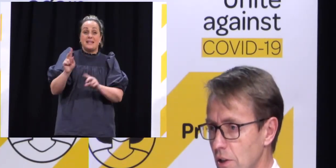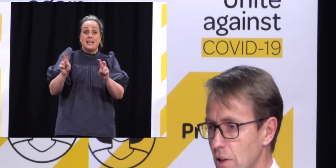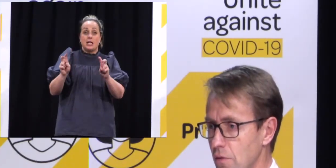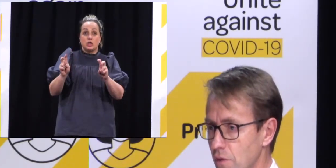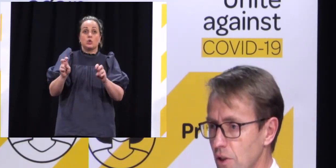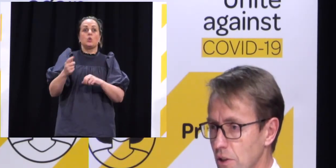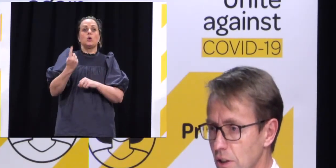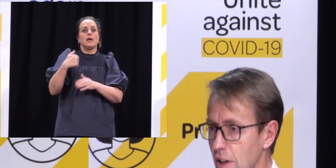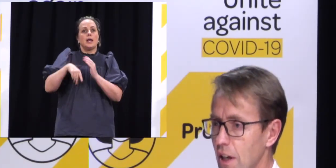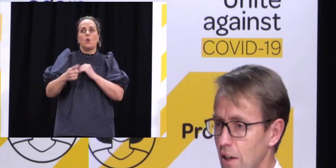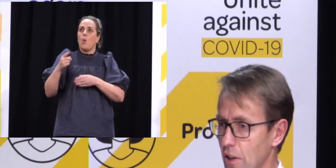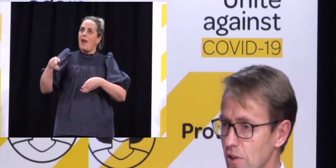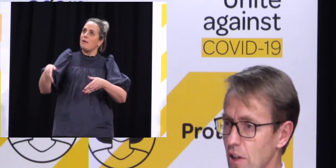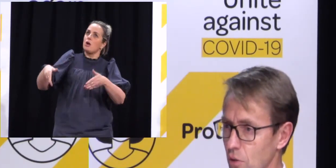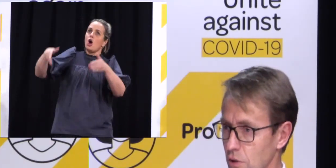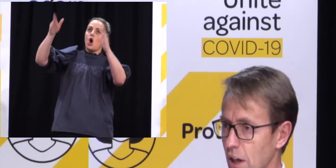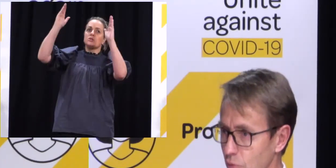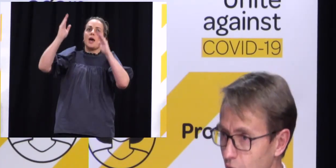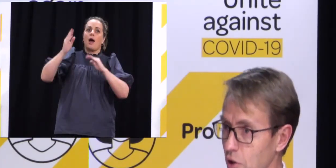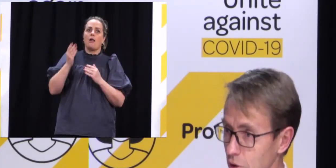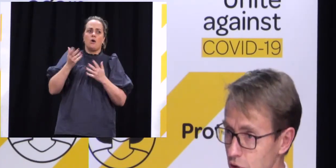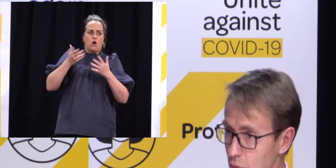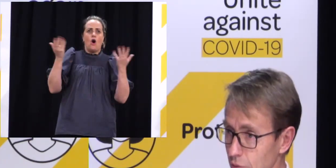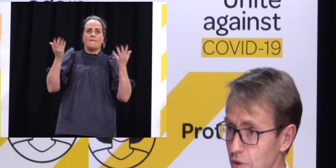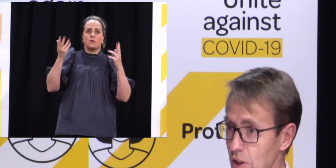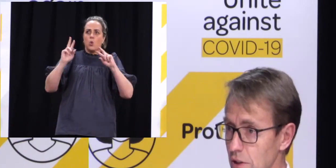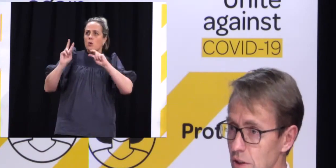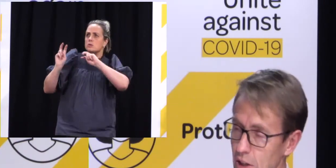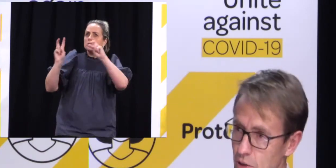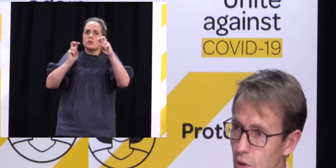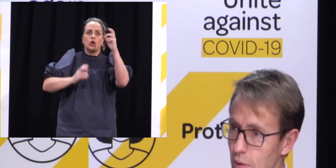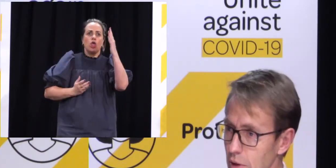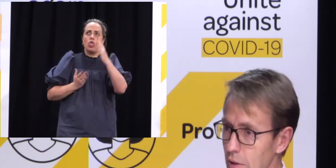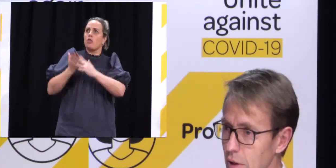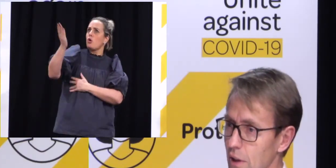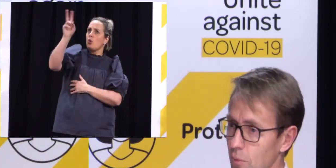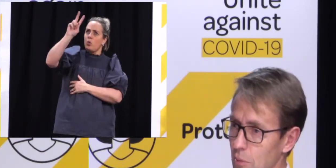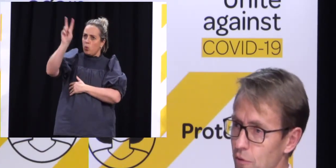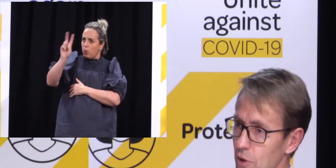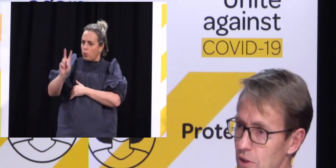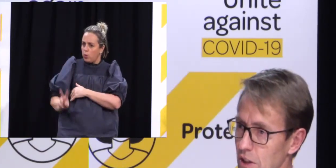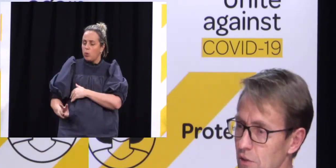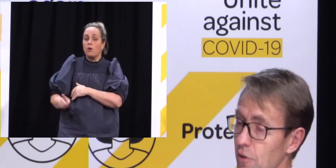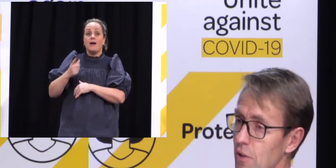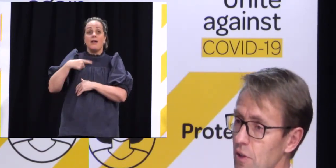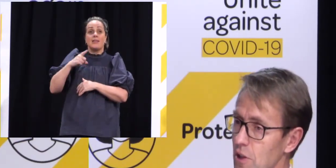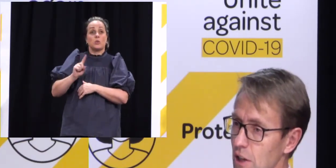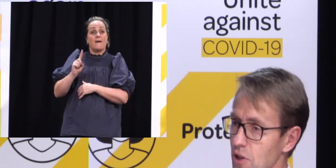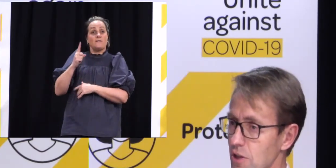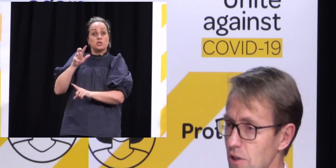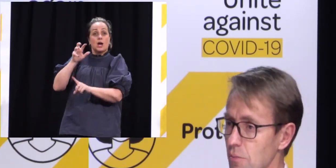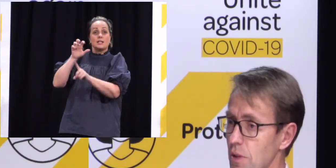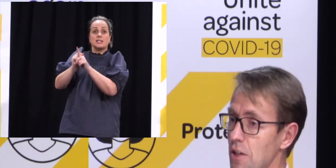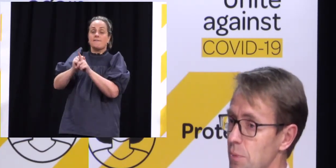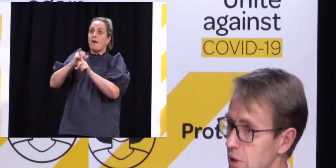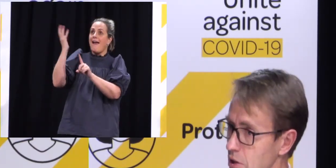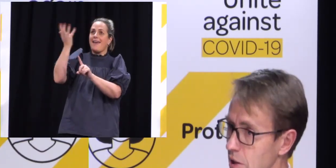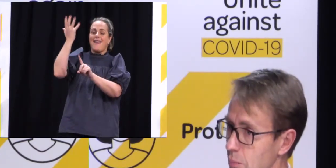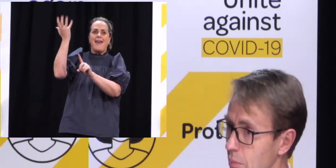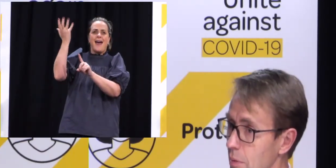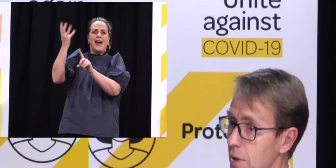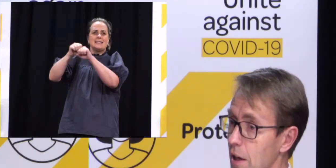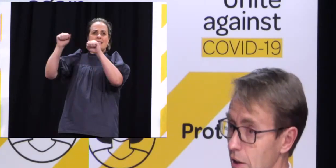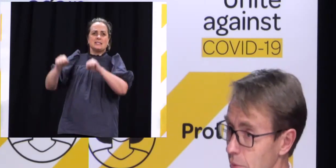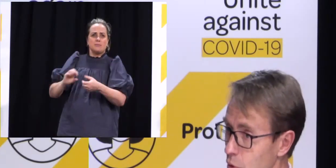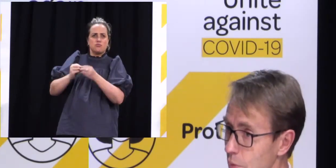managed isolation facility, that is then looked at right across all the facilities. That's why we did, when we first identified ventilation systems as potentially